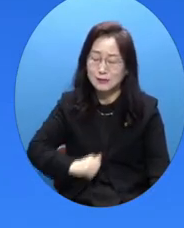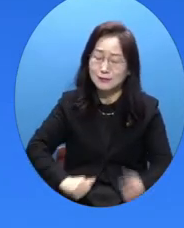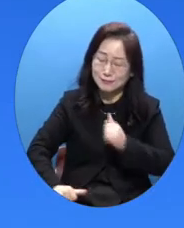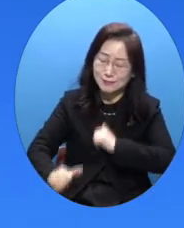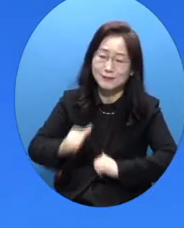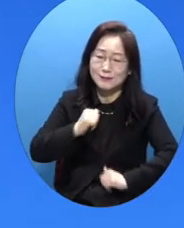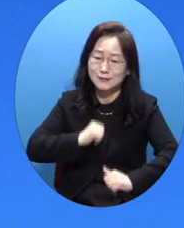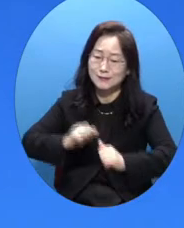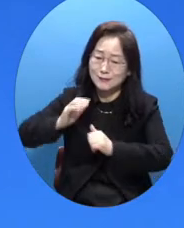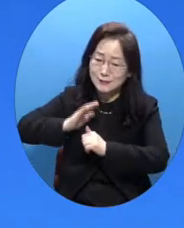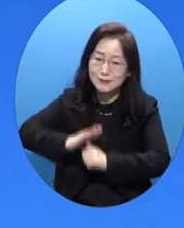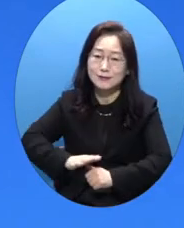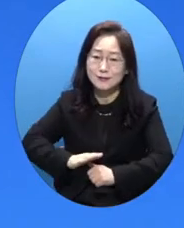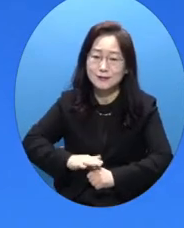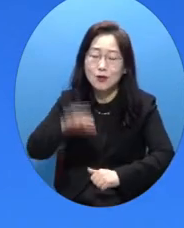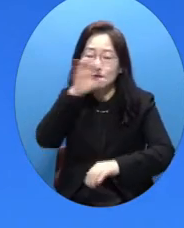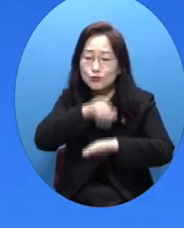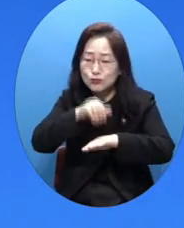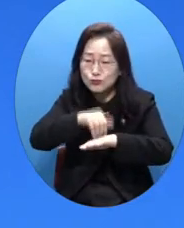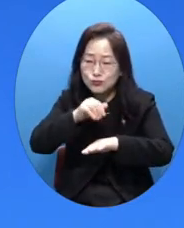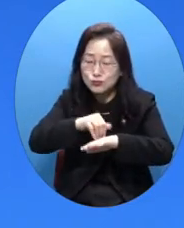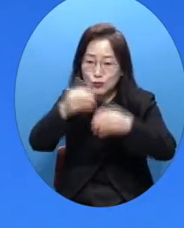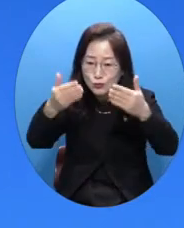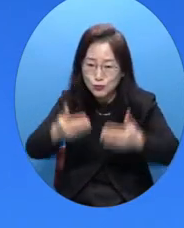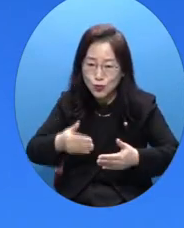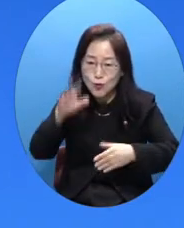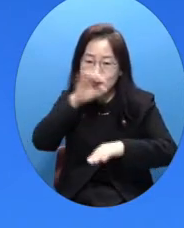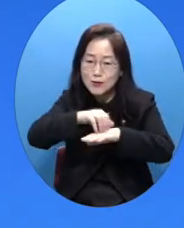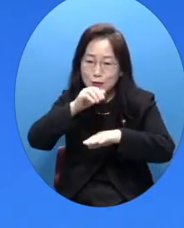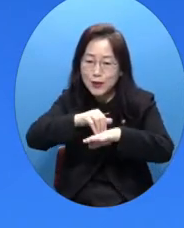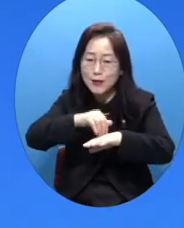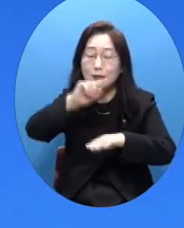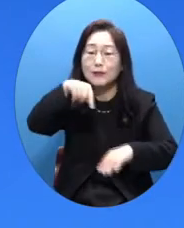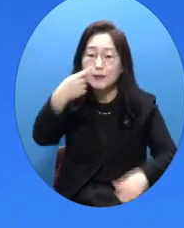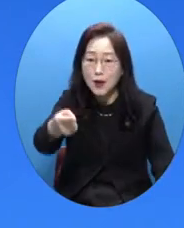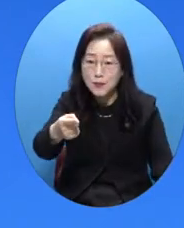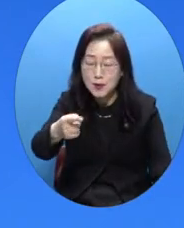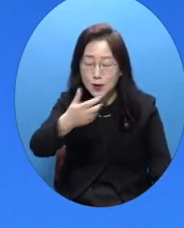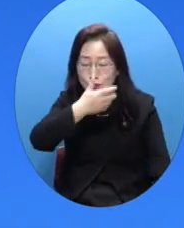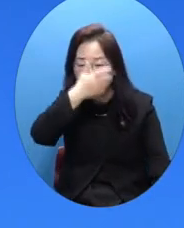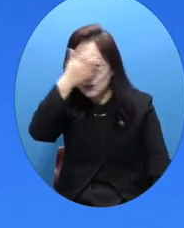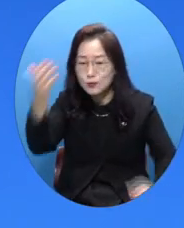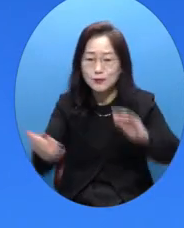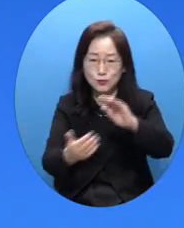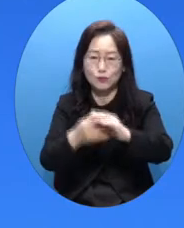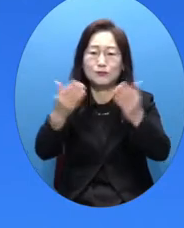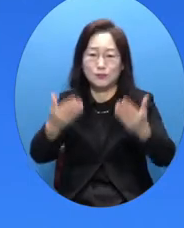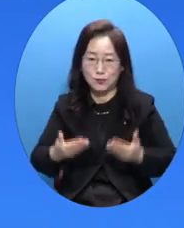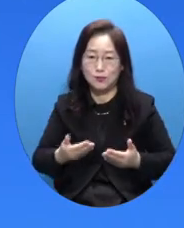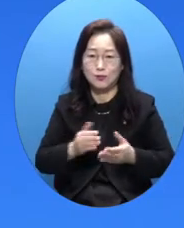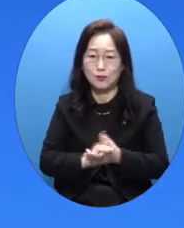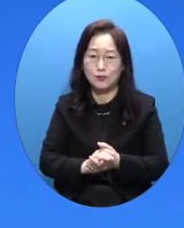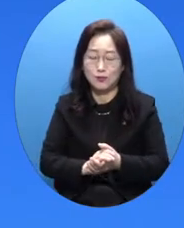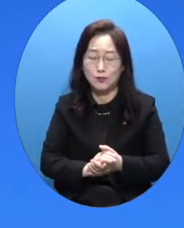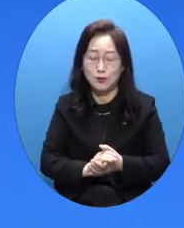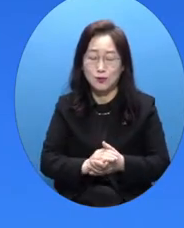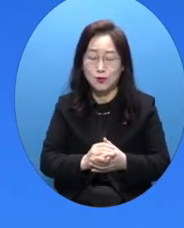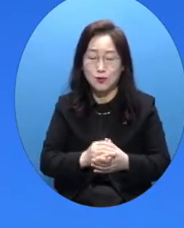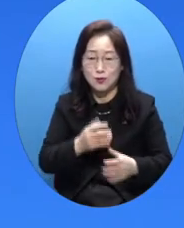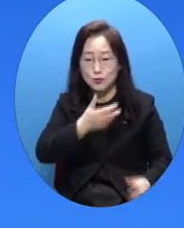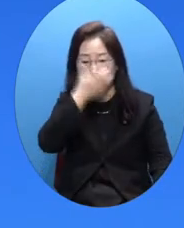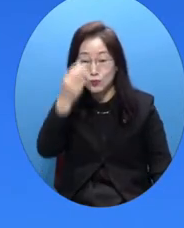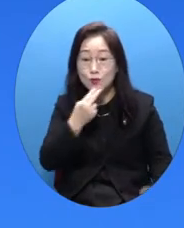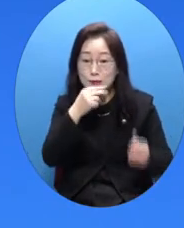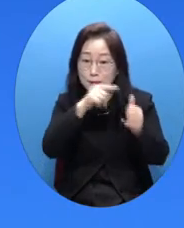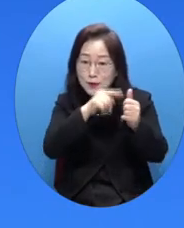we can overcome we can be wealthy we can be well trained then dream will come true